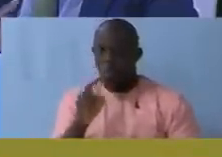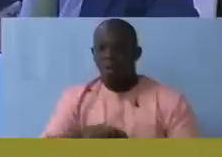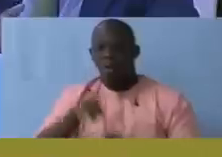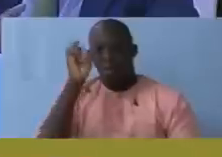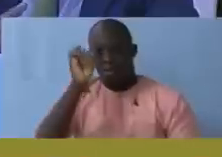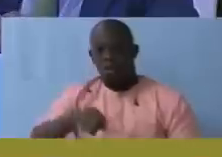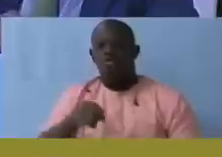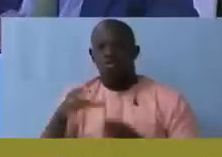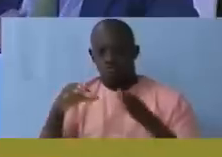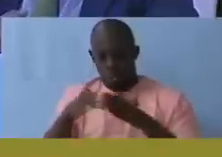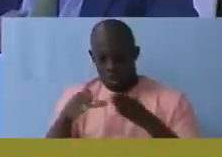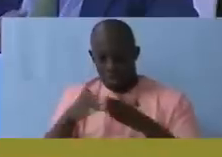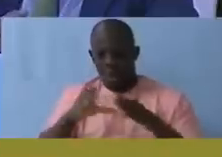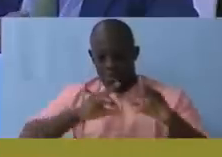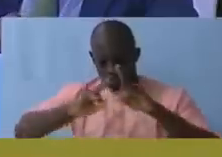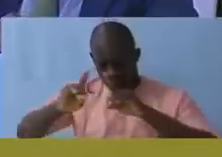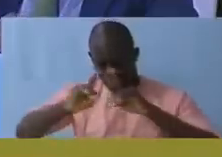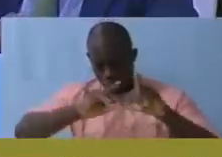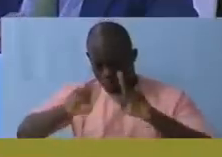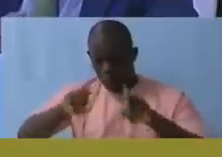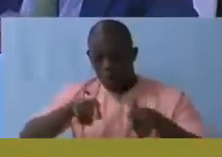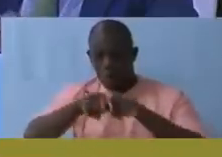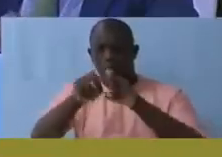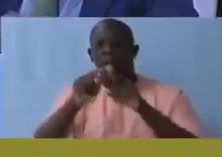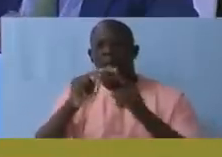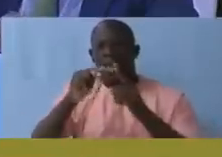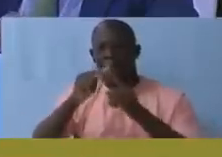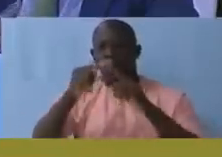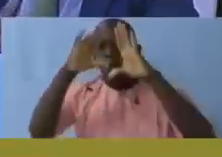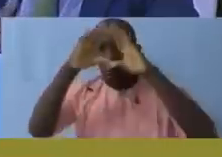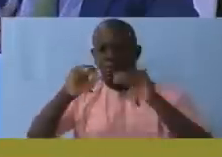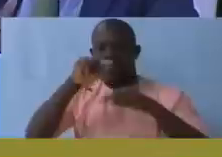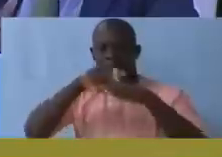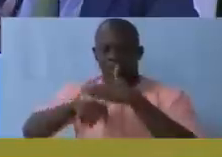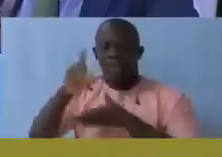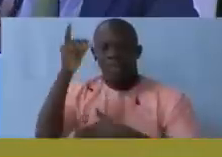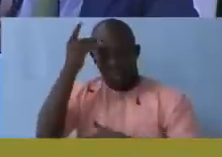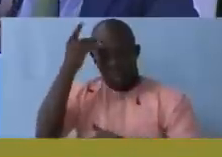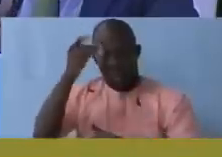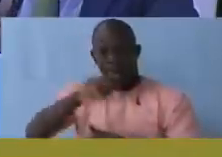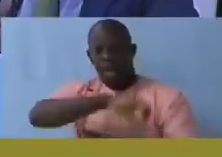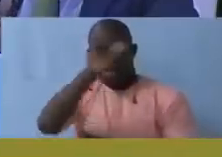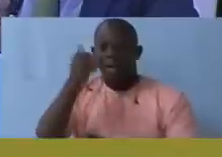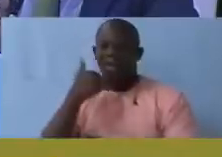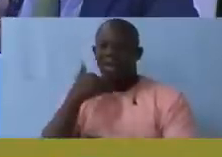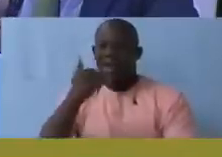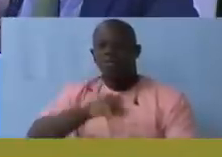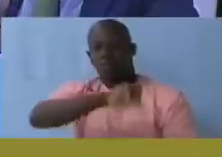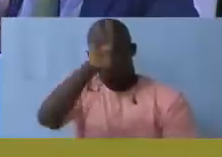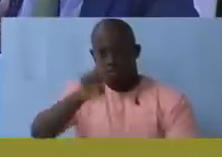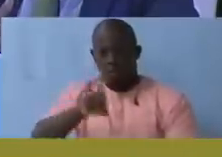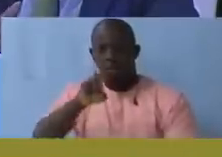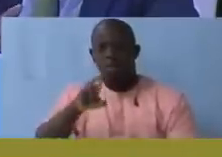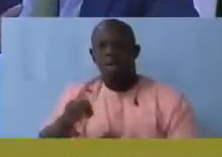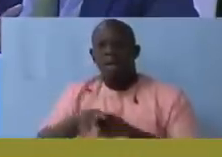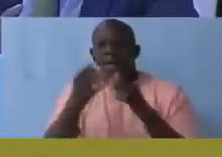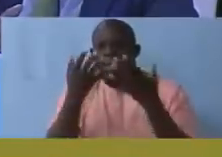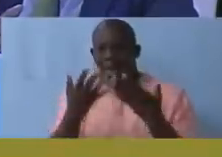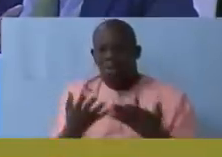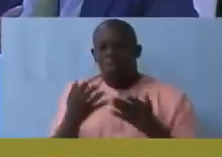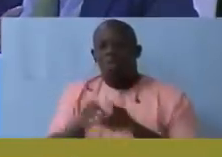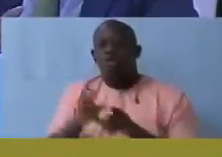with the laboratory in Dakar and ask. So when we asked, I think Dr. Bob